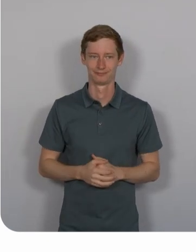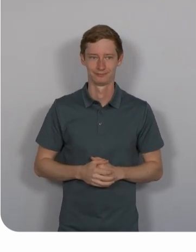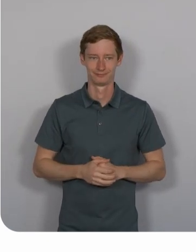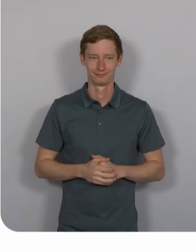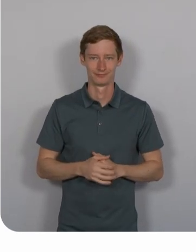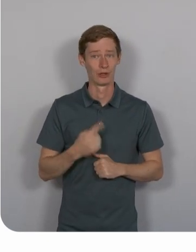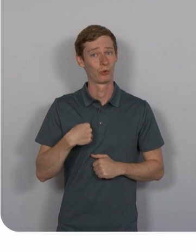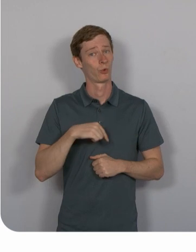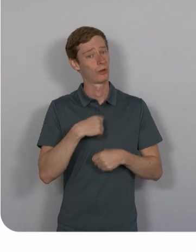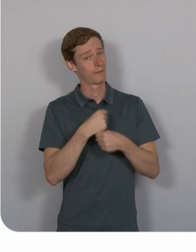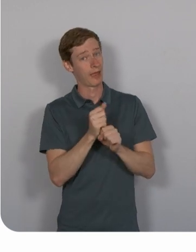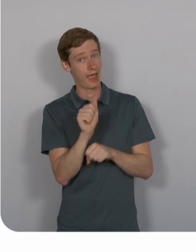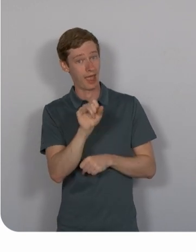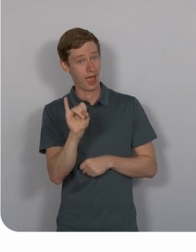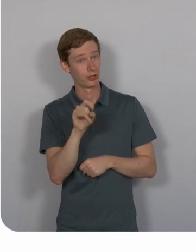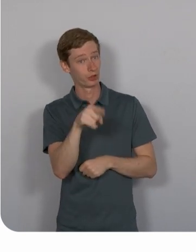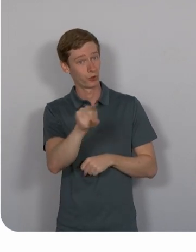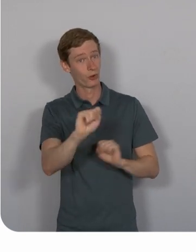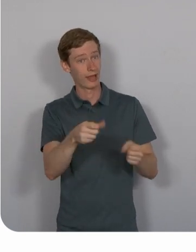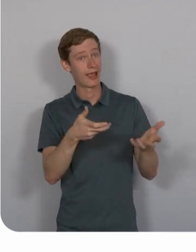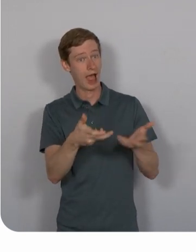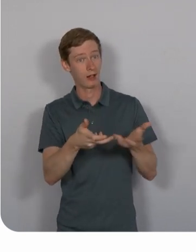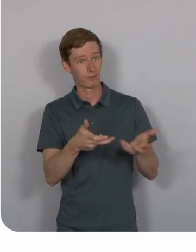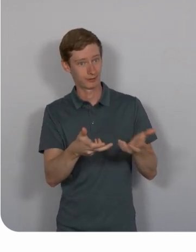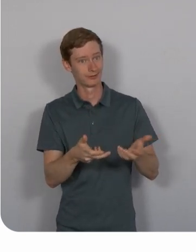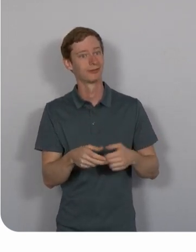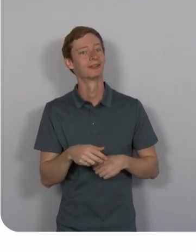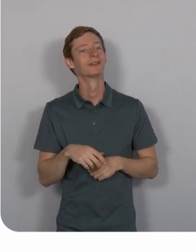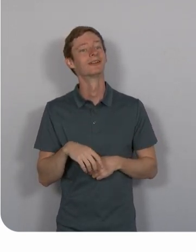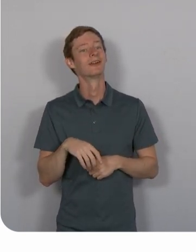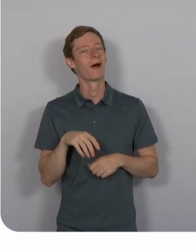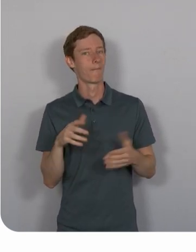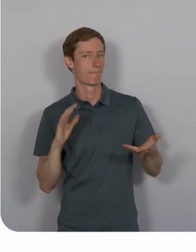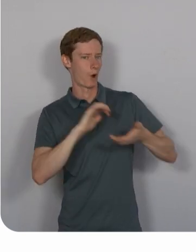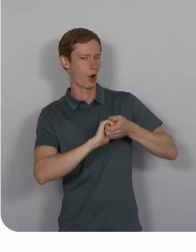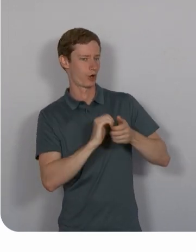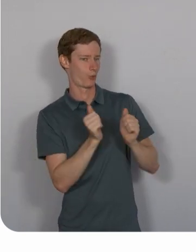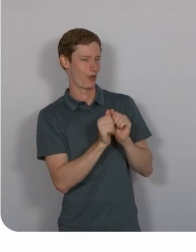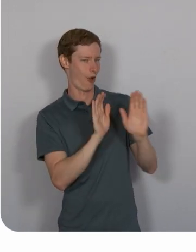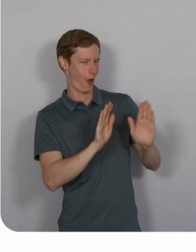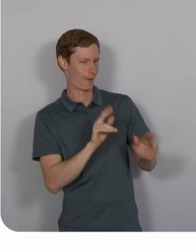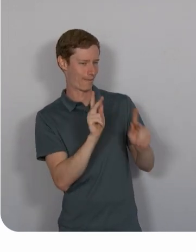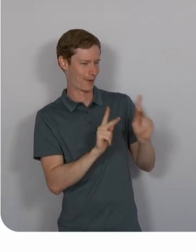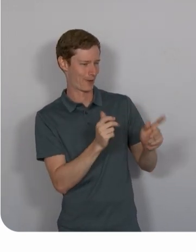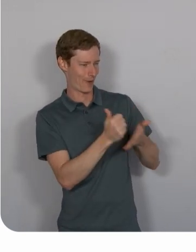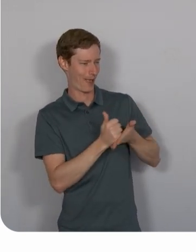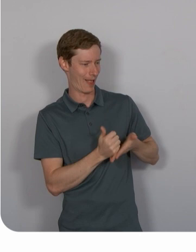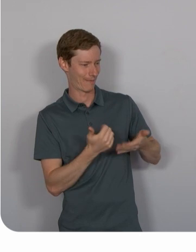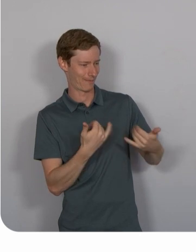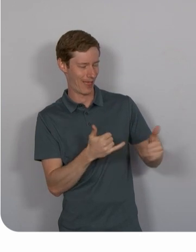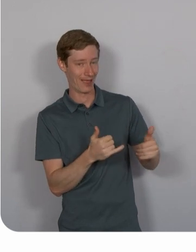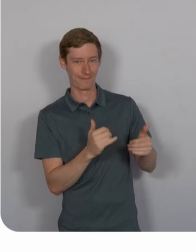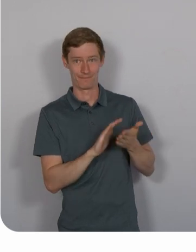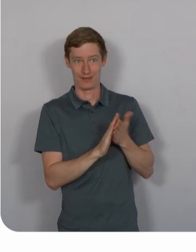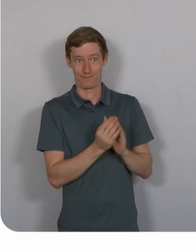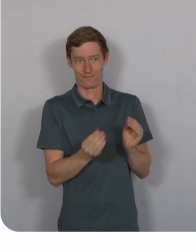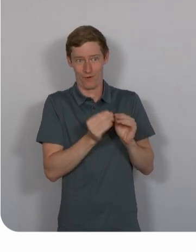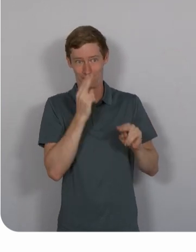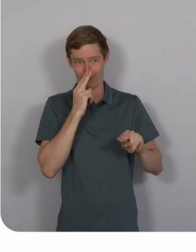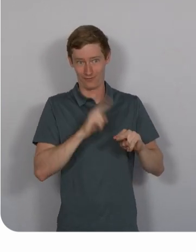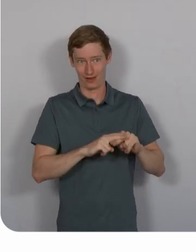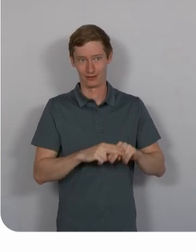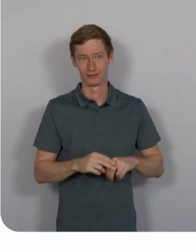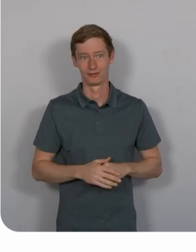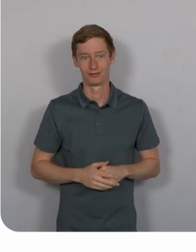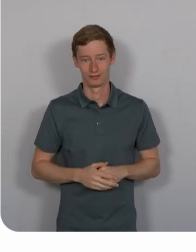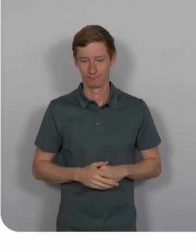We built some AIs you can interact with, and then partnered with awesome people to play some of them to make them even more fun.